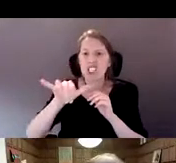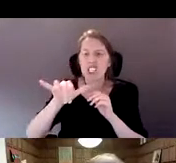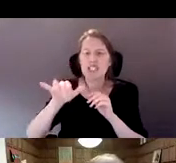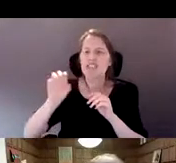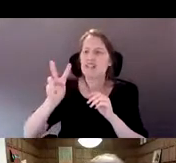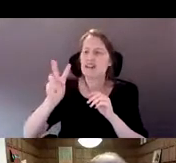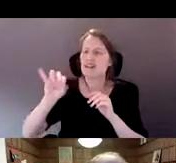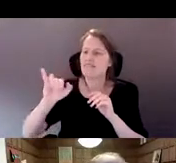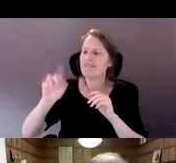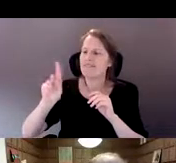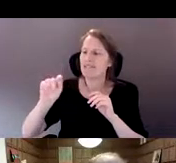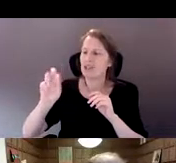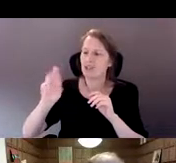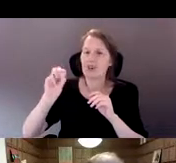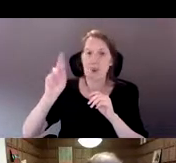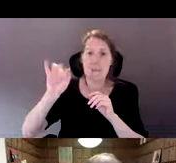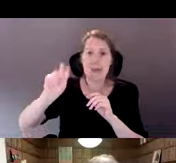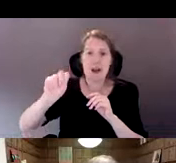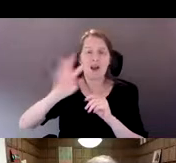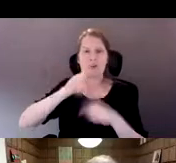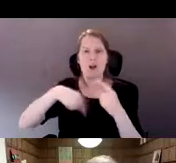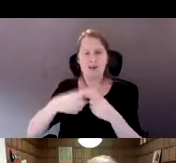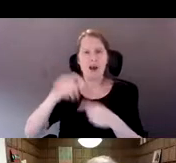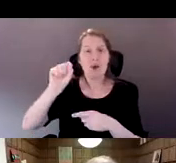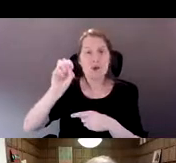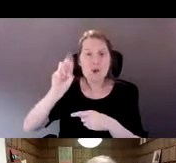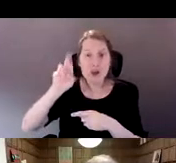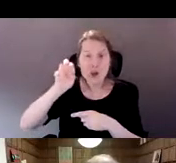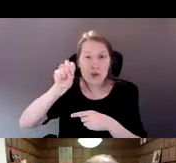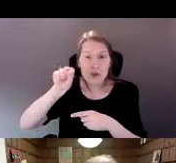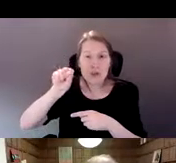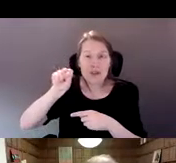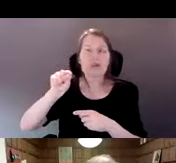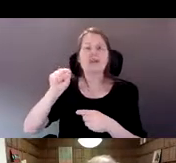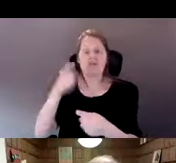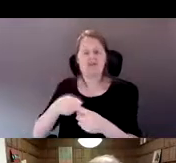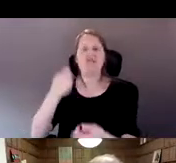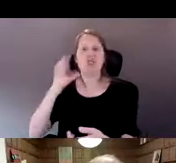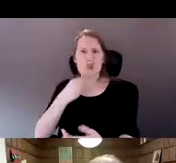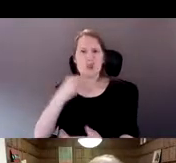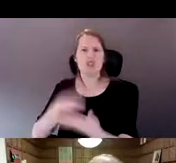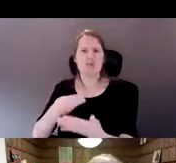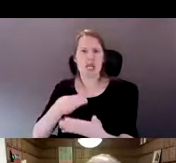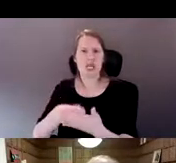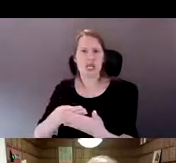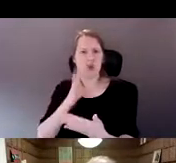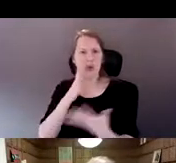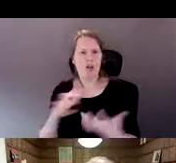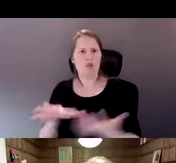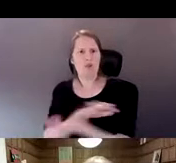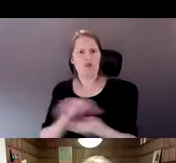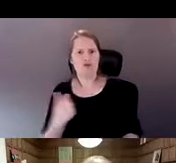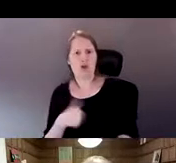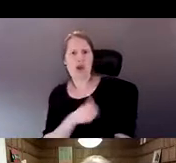Orban deploys George Soros as a figure of Jewish capital, seeking to destroy Hungary by flooding it